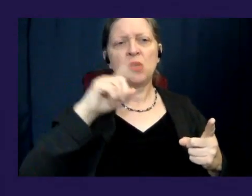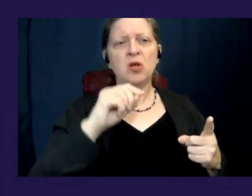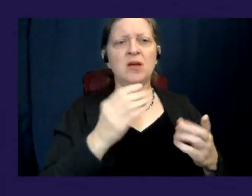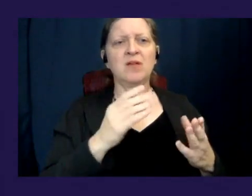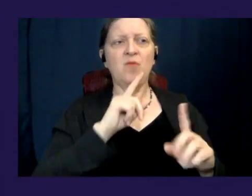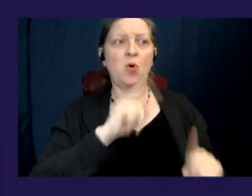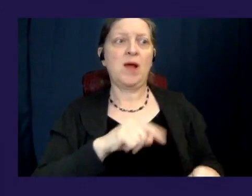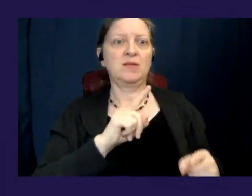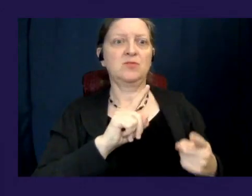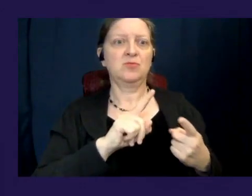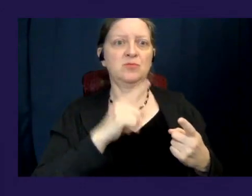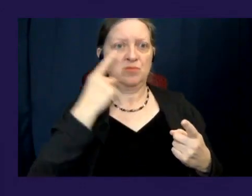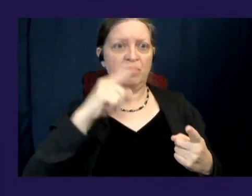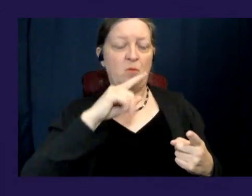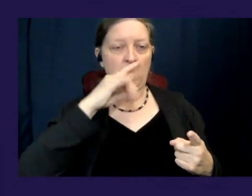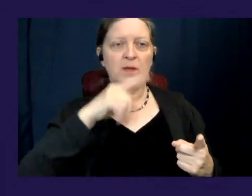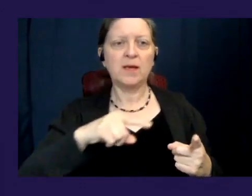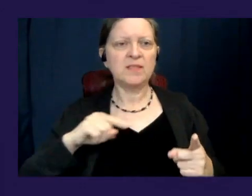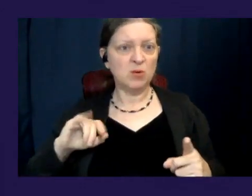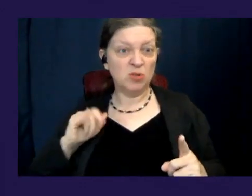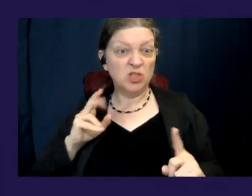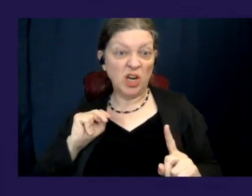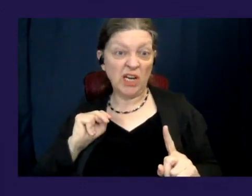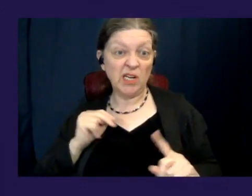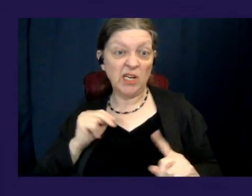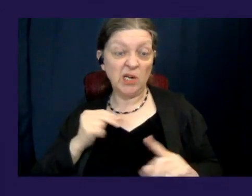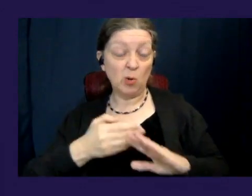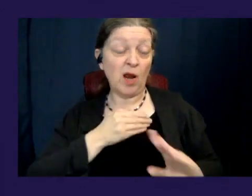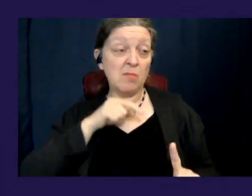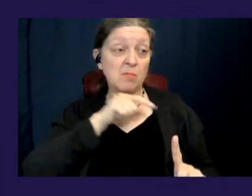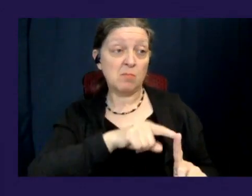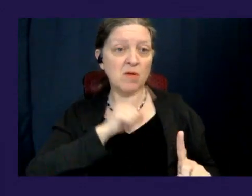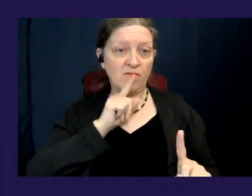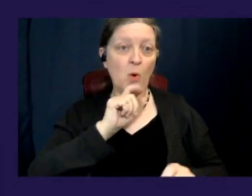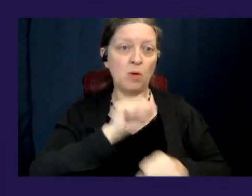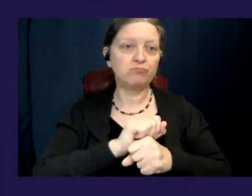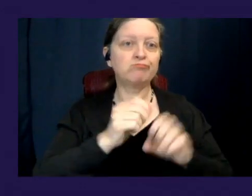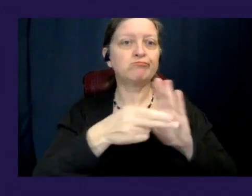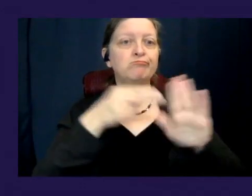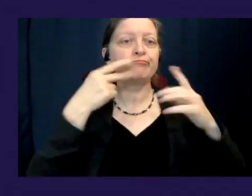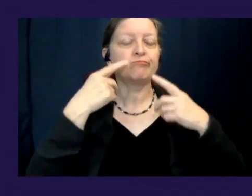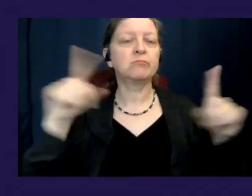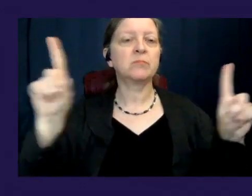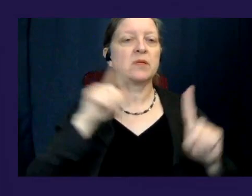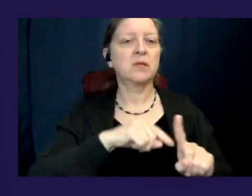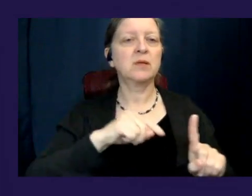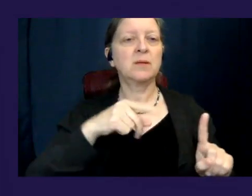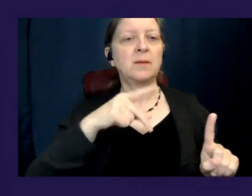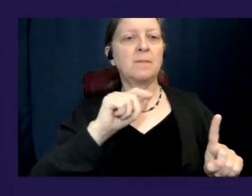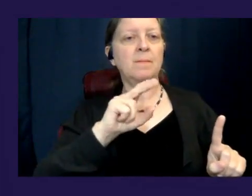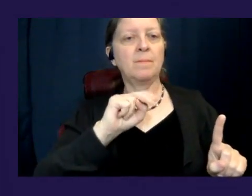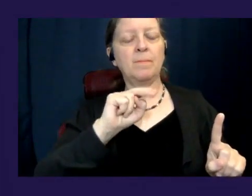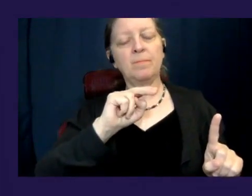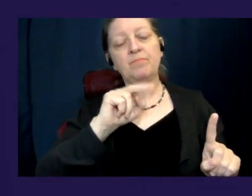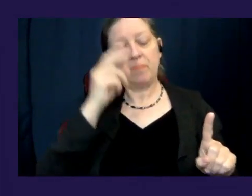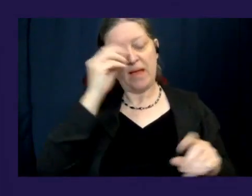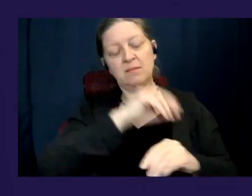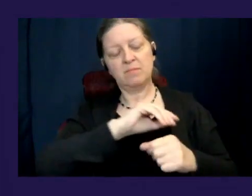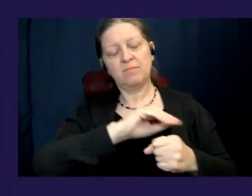proper pandemic. We get to monkeypox. Those bonds are already there. Those bonds have not gone away.